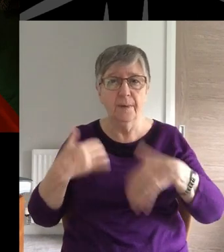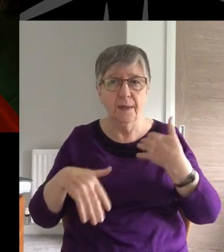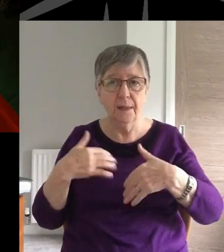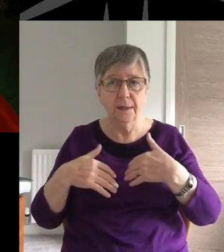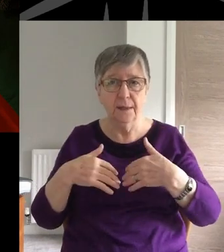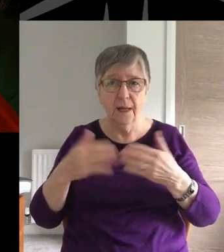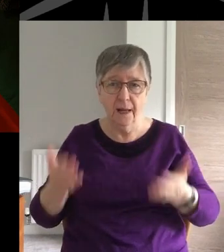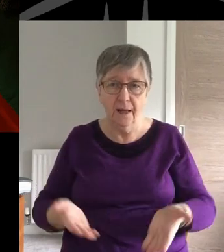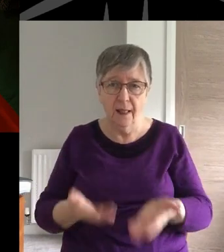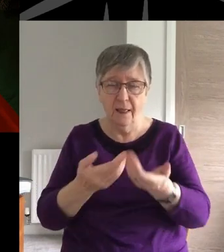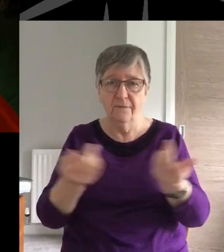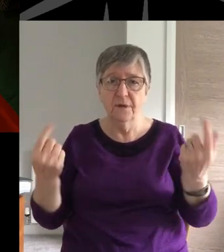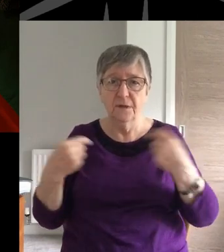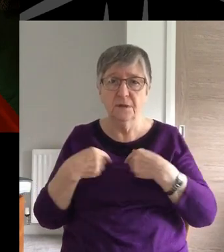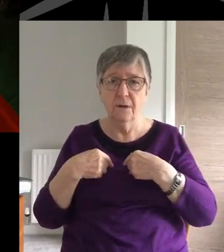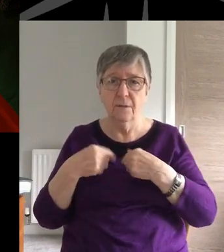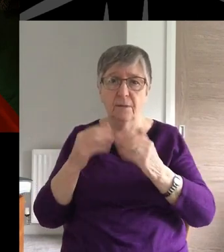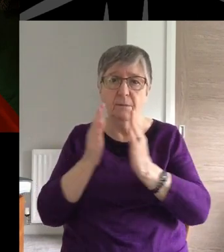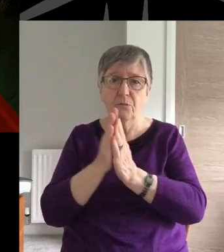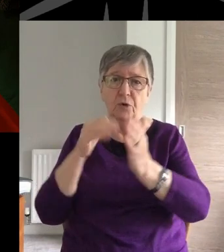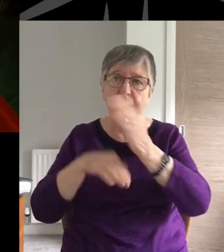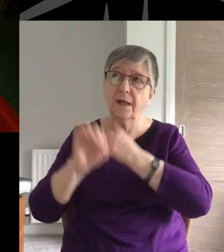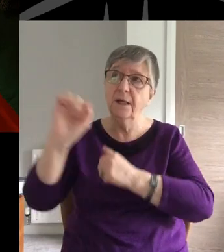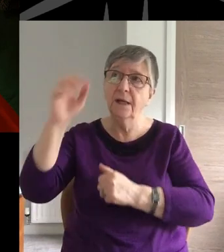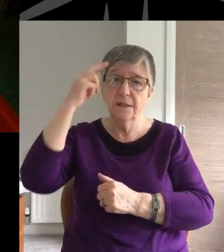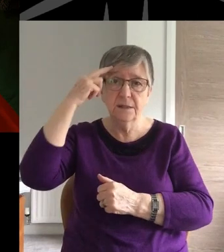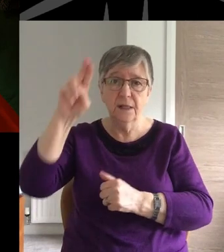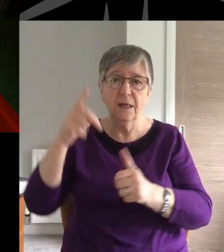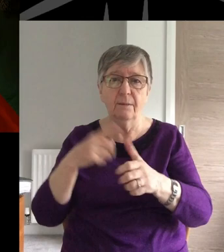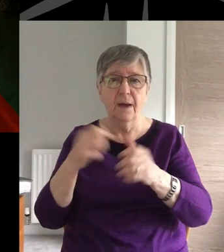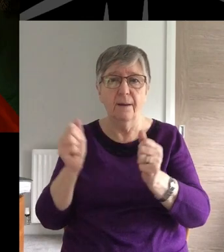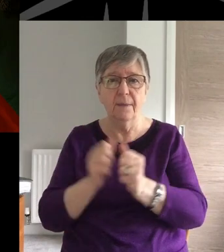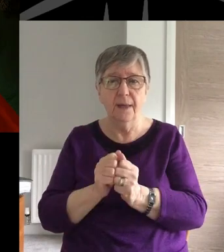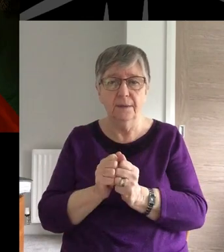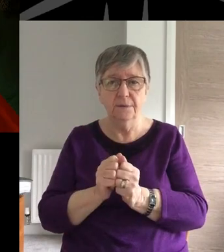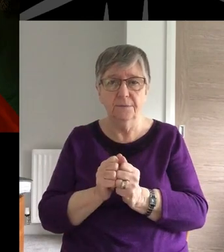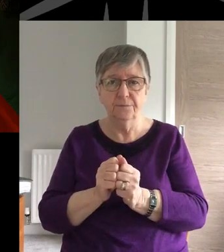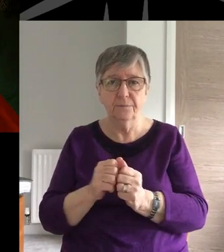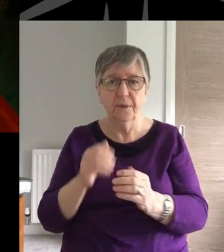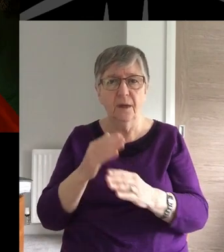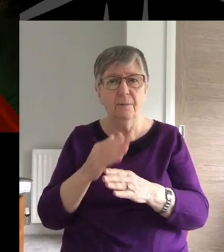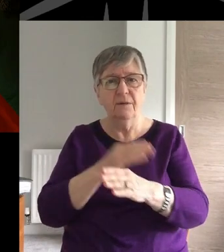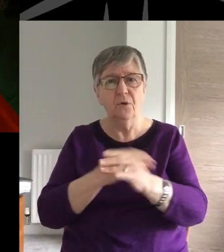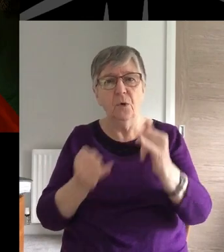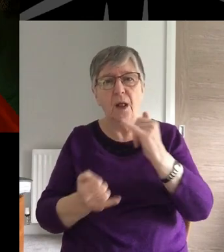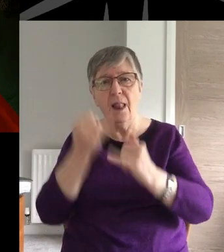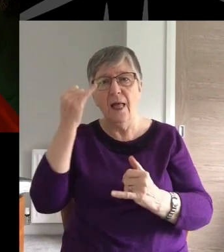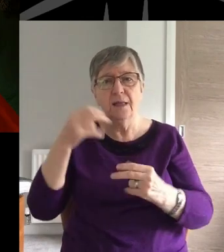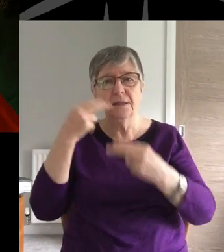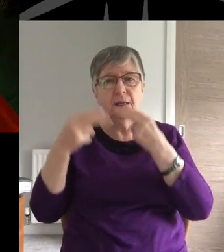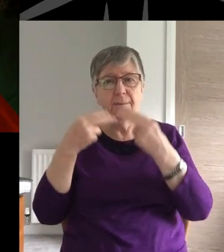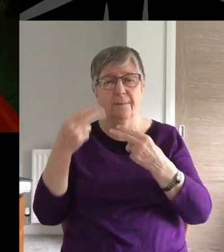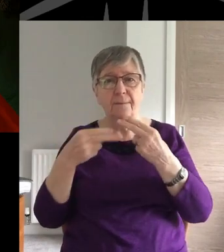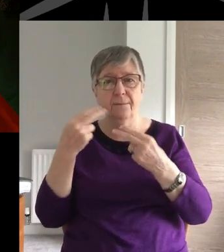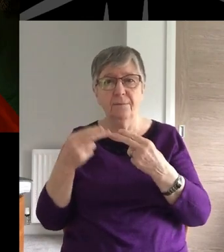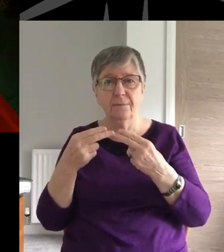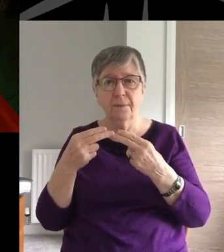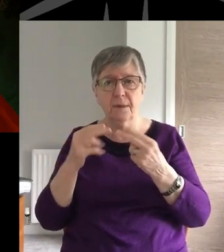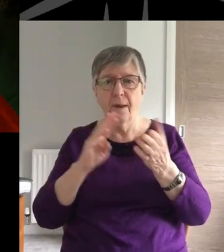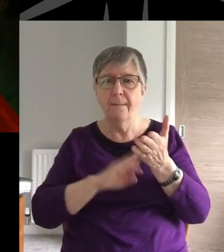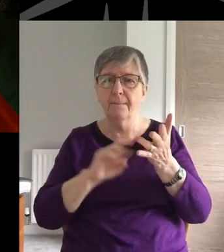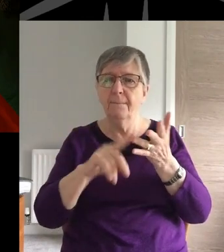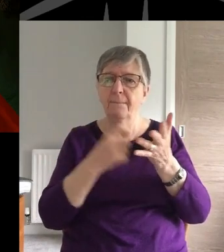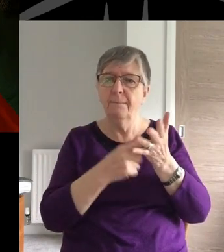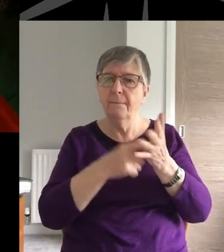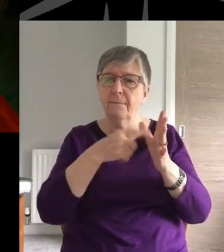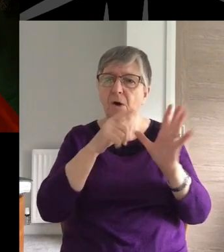his name we pray. Amen. And just before we sing our closing praise, Murray Pollock,